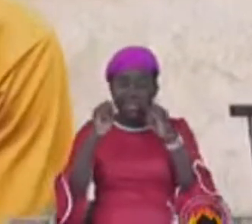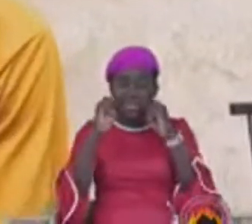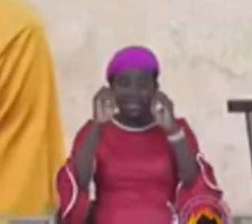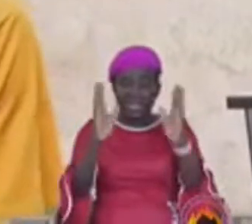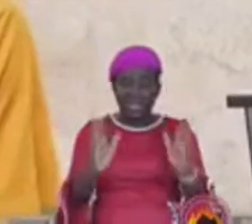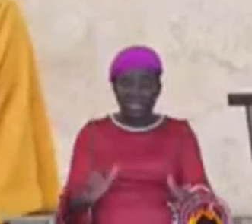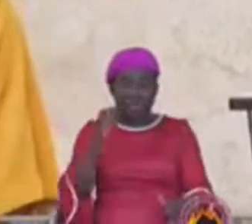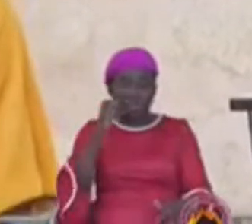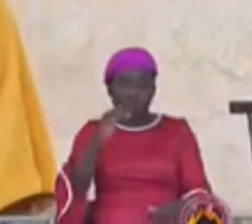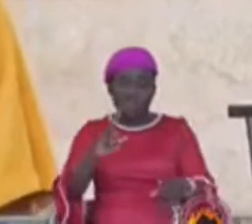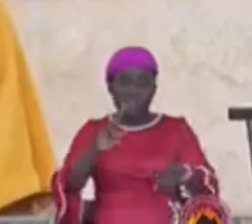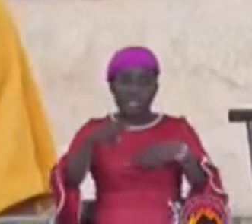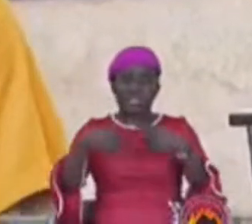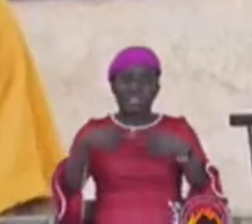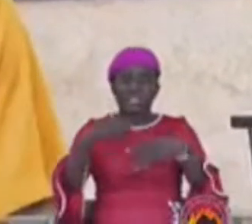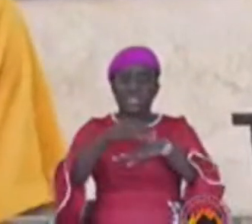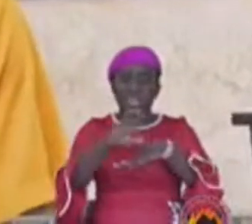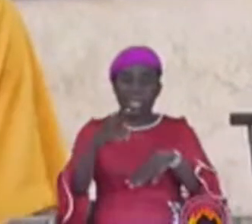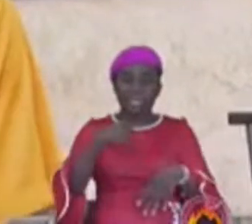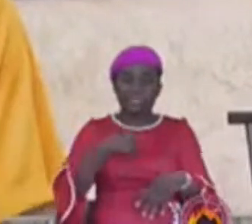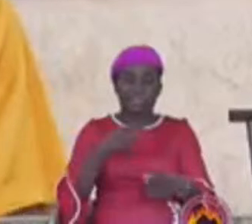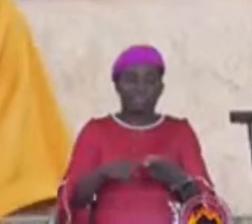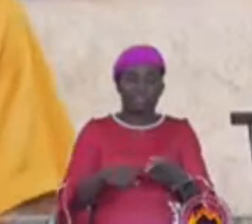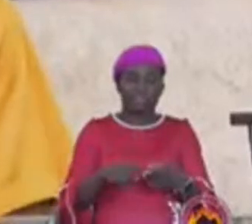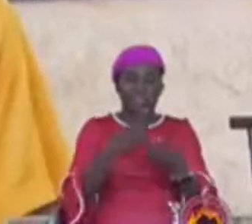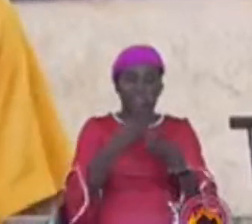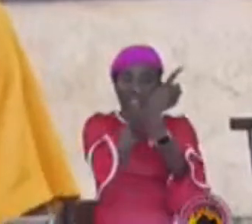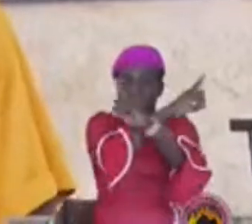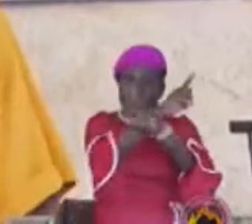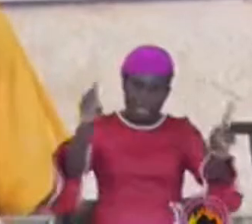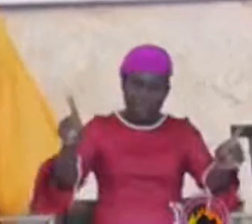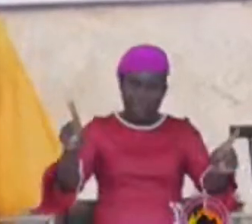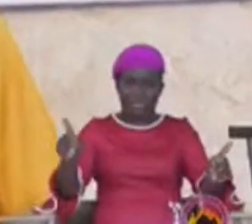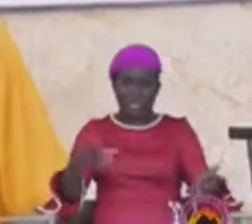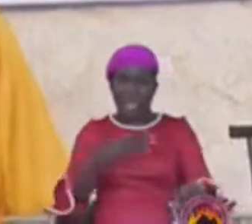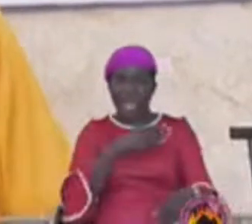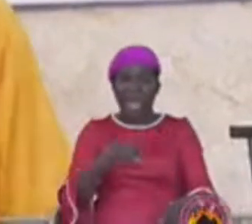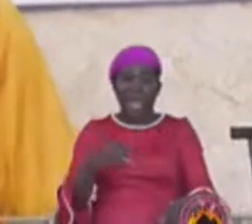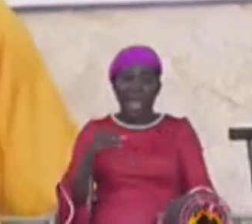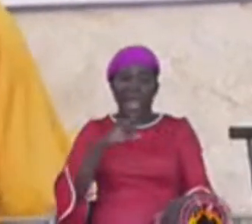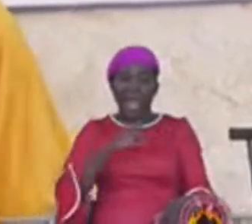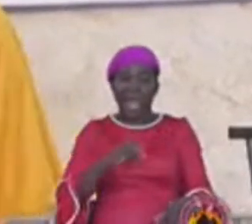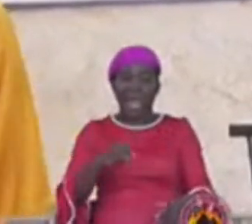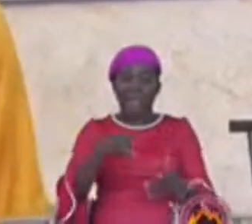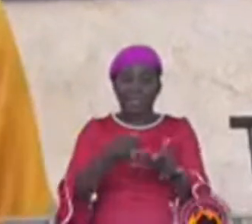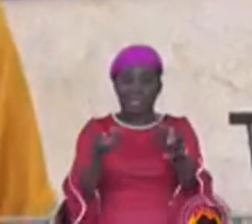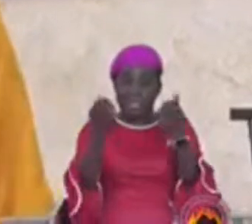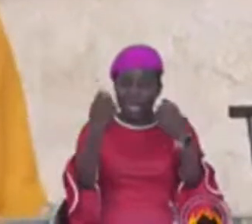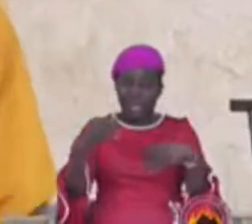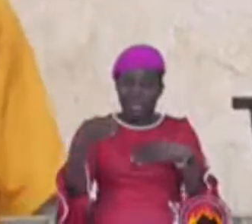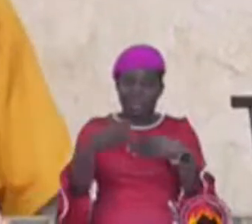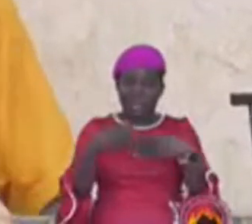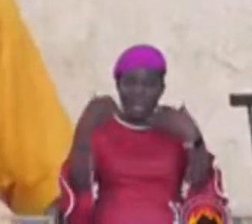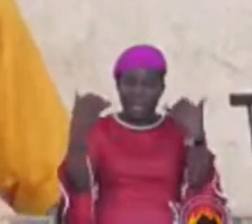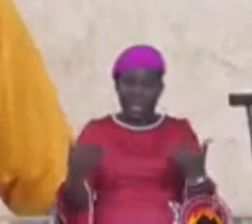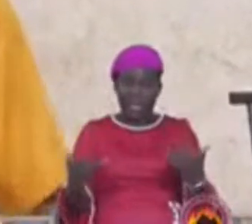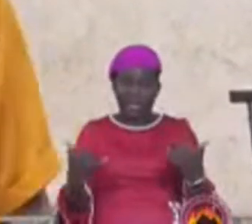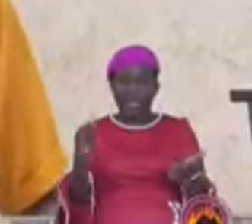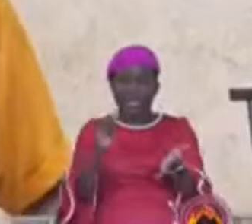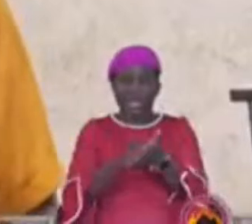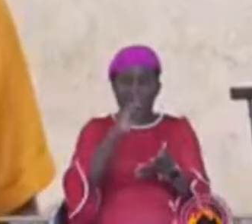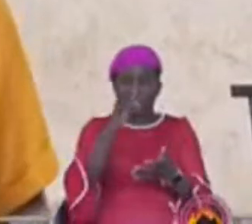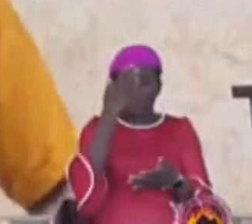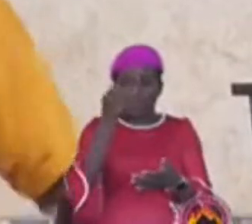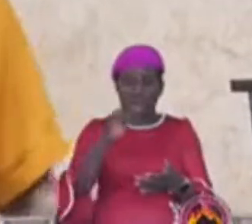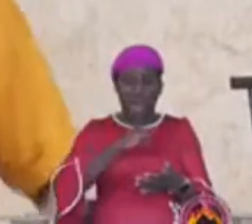injo Sunday to lo yi ni mo lo 1 week deliver pe mo se de injo Sunday le mo lo fo ese mi mo mo fo gbo e ite mo fo afẹ mi mo re mi